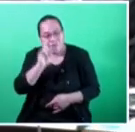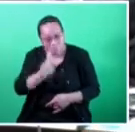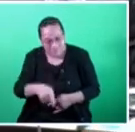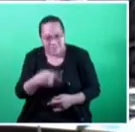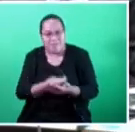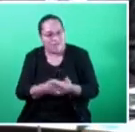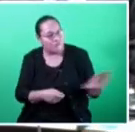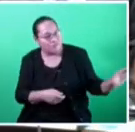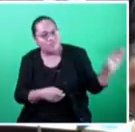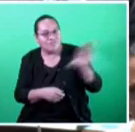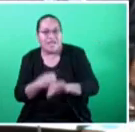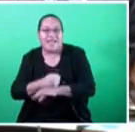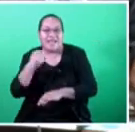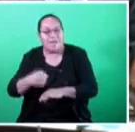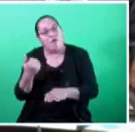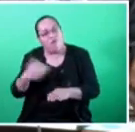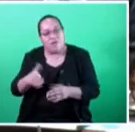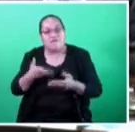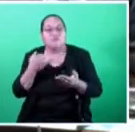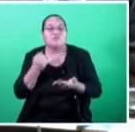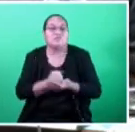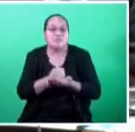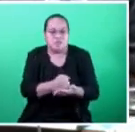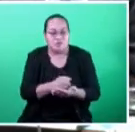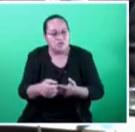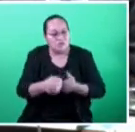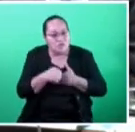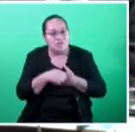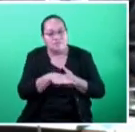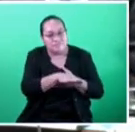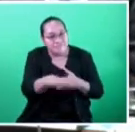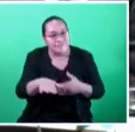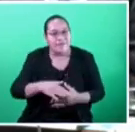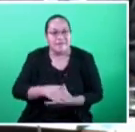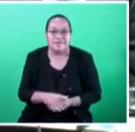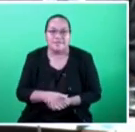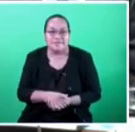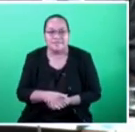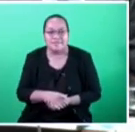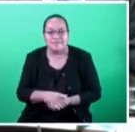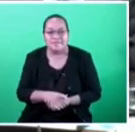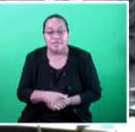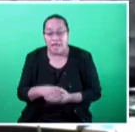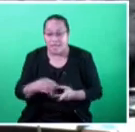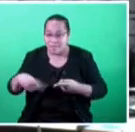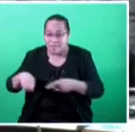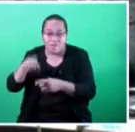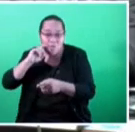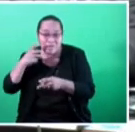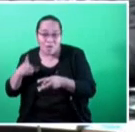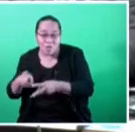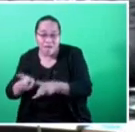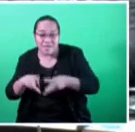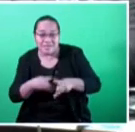that government has allocated to deal with them, to assist them and secure them, as the Speaker said. The Speaker said the Department of Waterways are carried